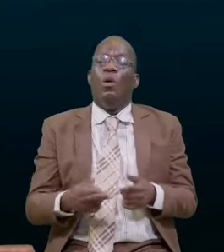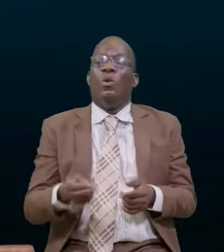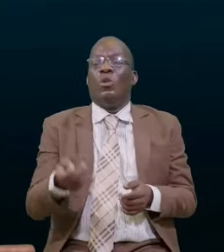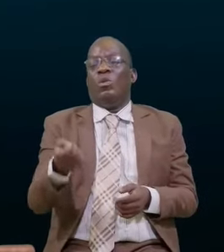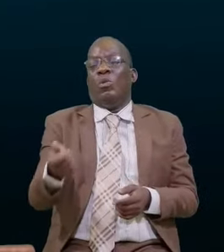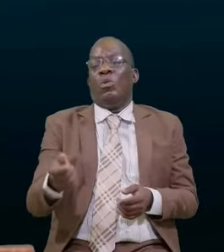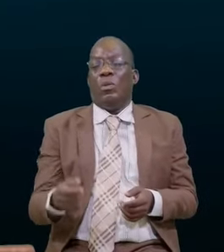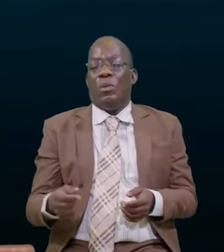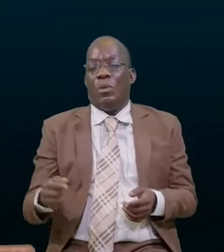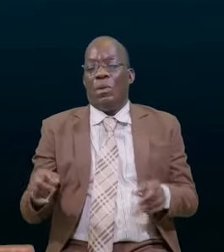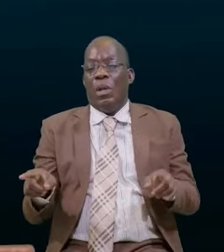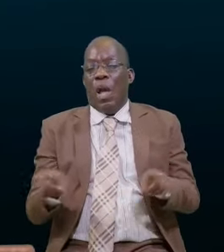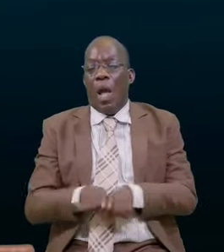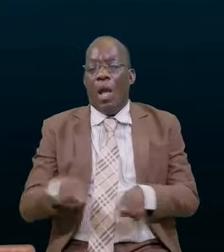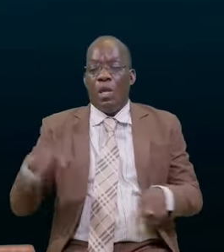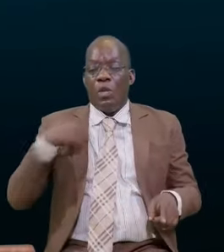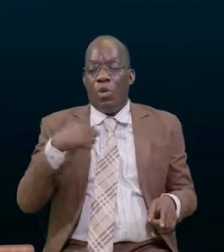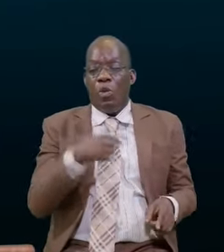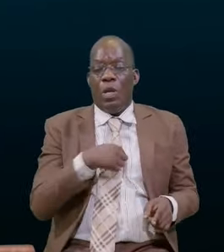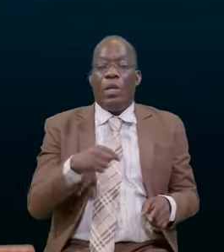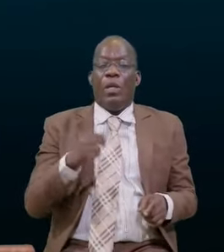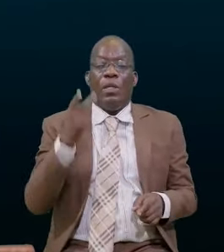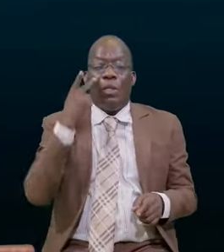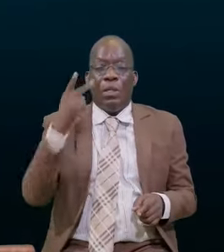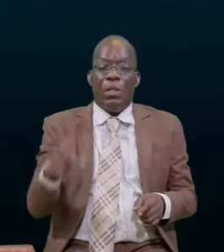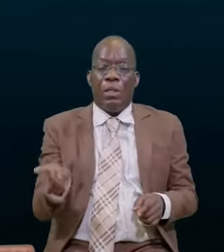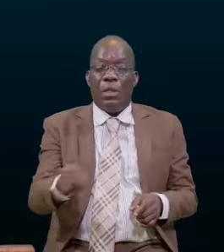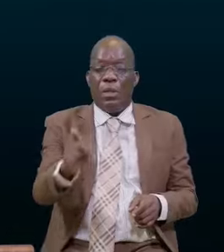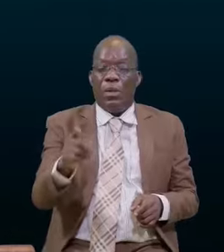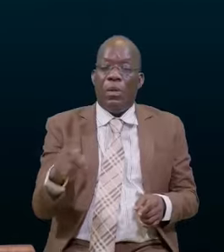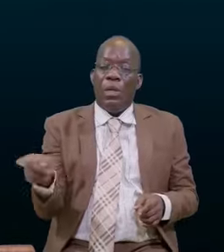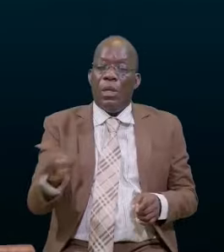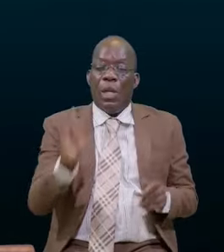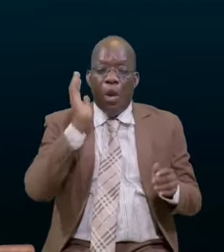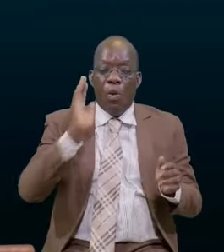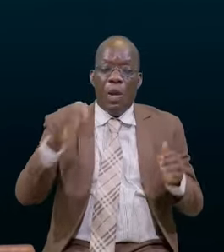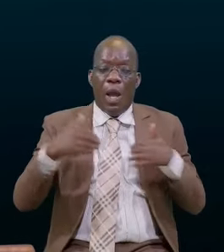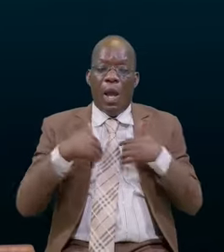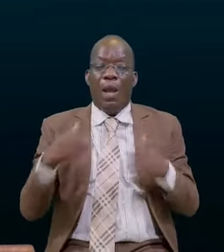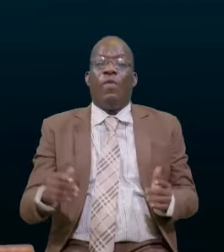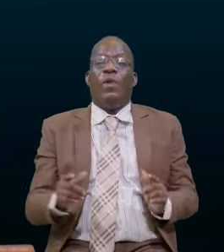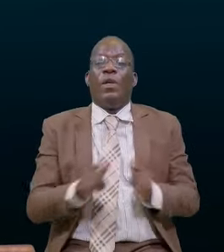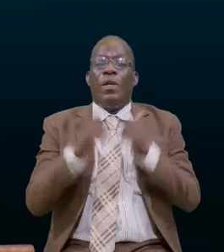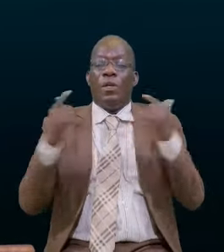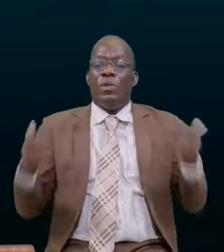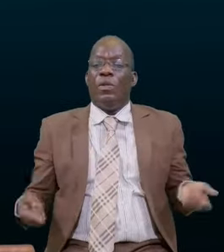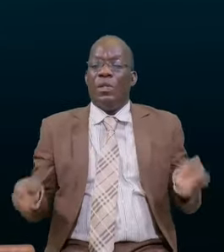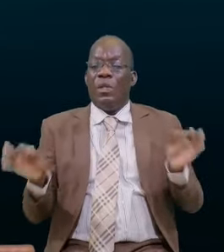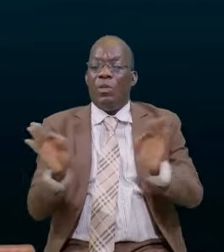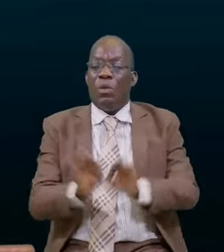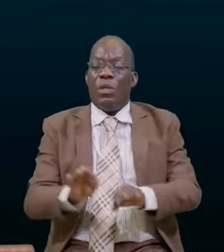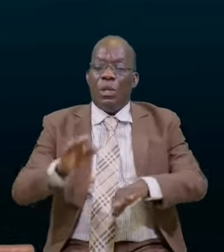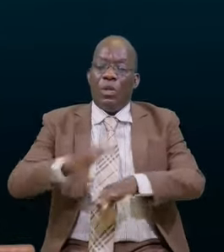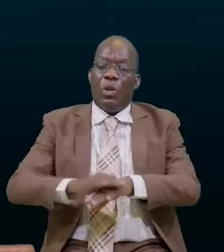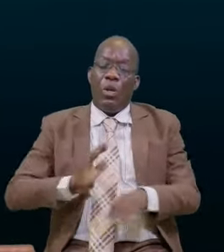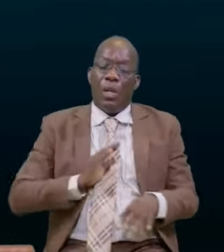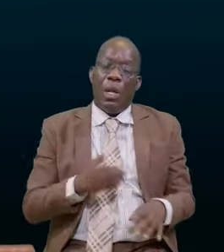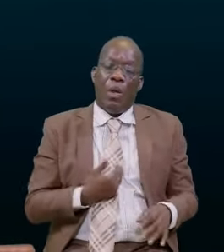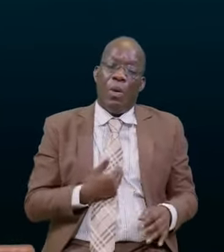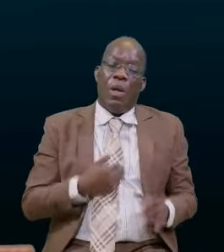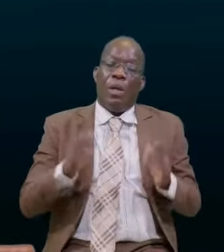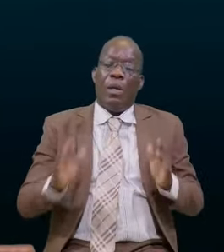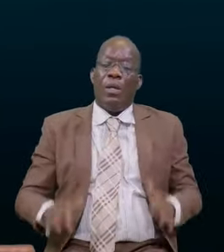may attempt to make them they could have a huge negative impact on our lives we Overlook